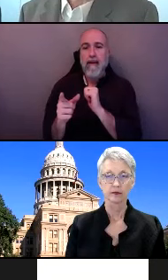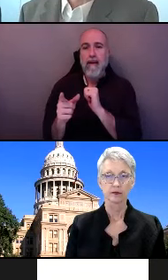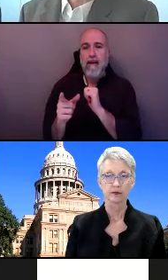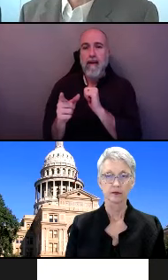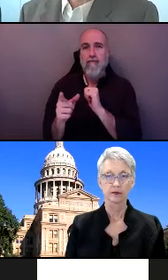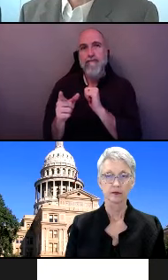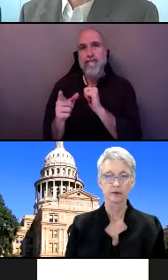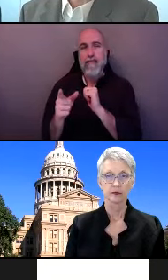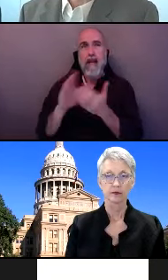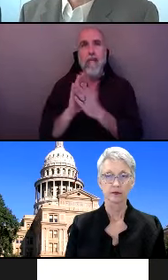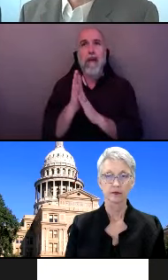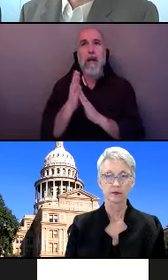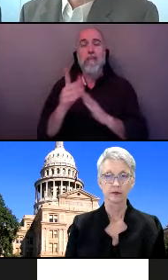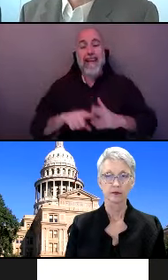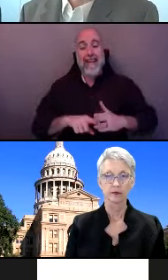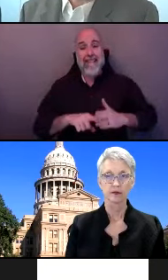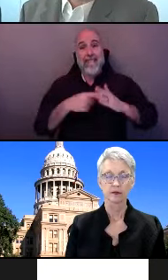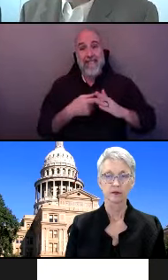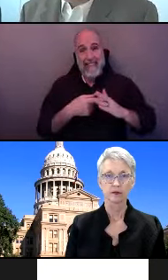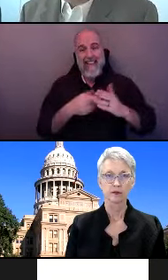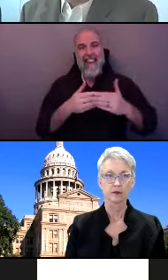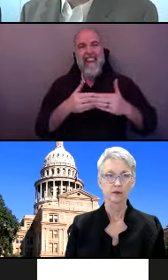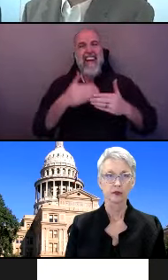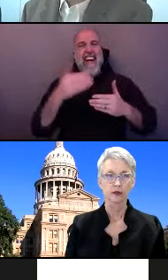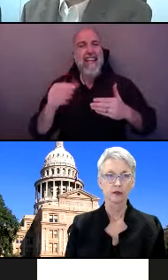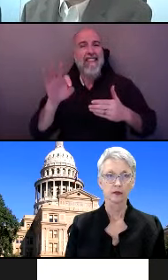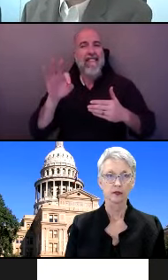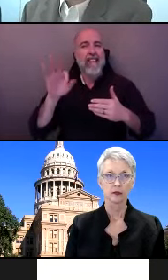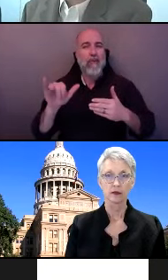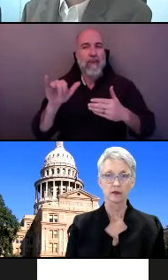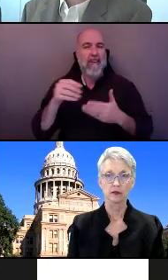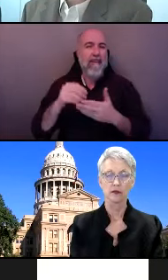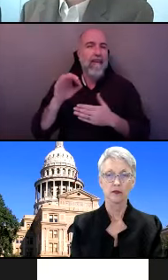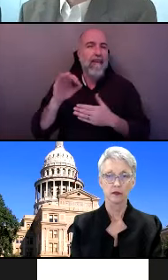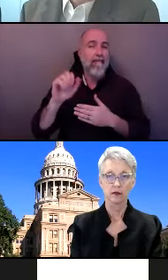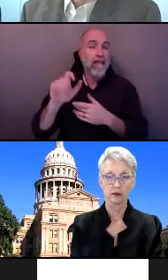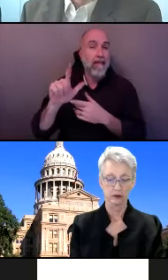it becomes effective at the beginning of the next fiscal year. And often that gives